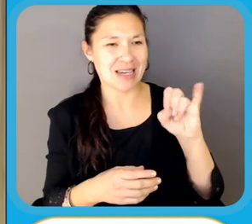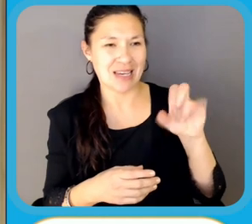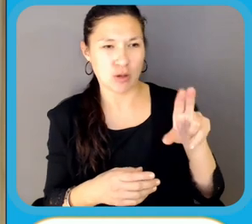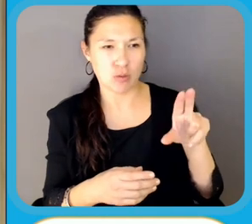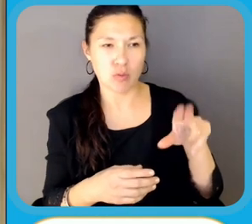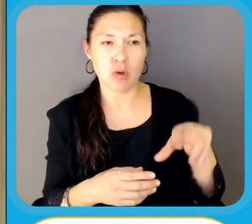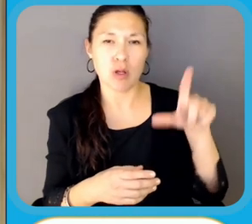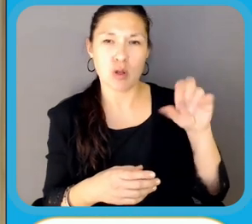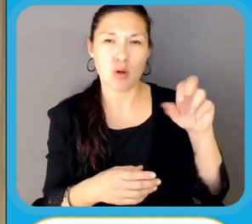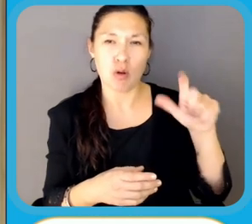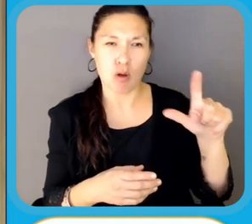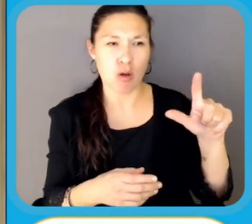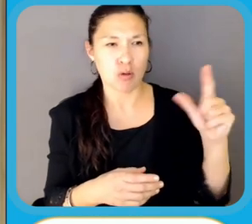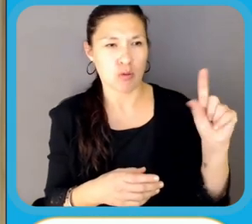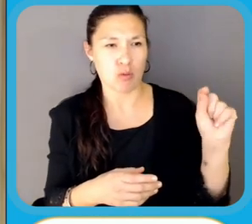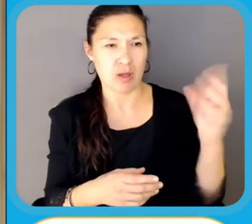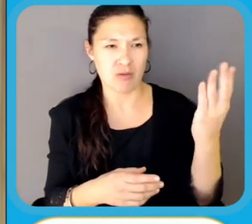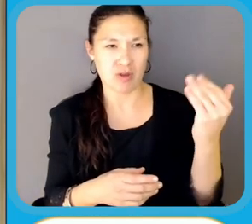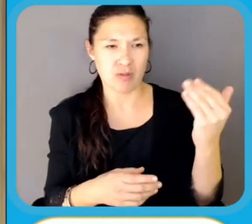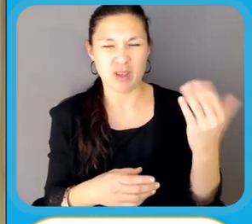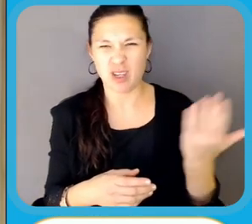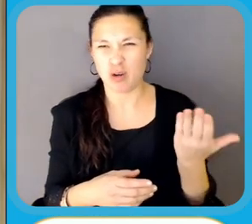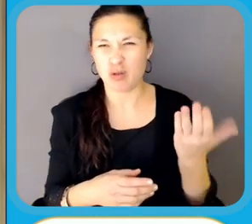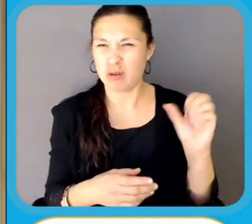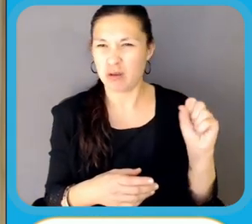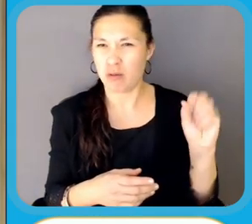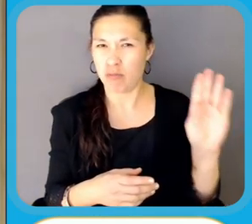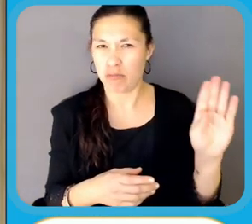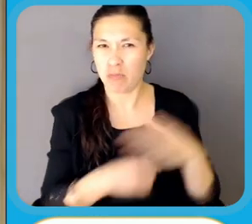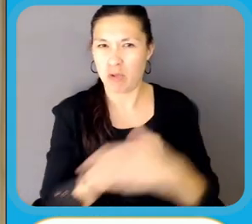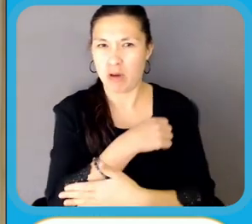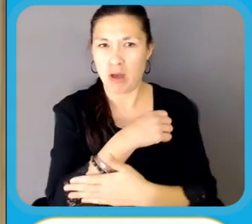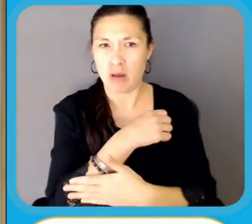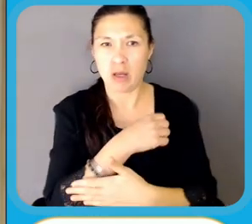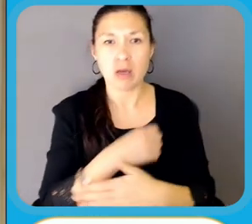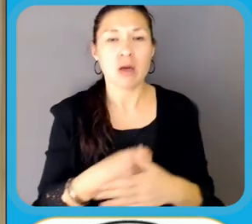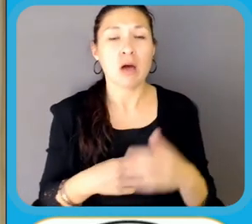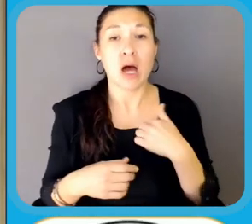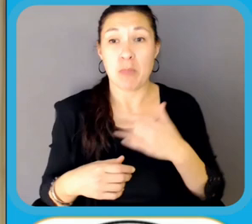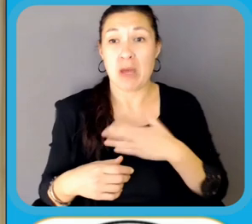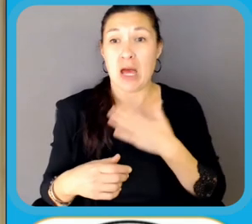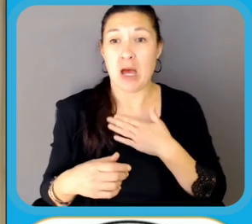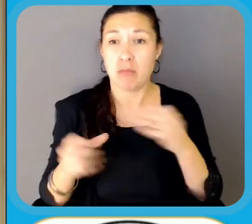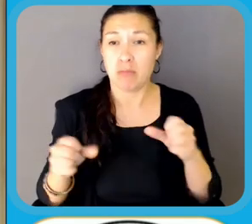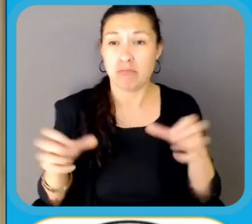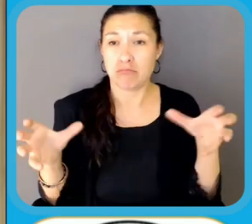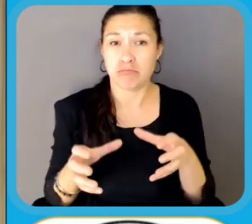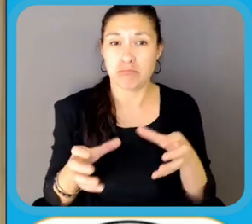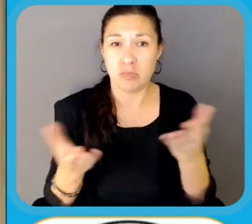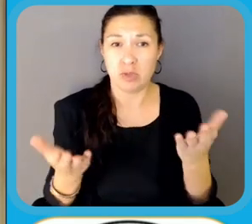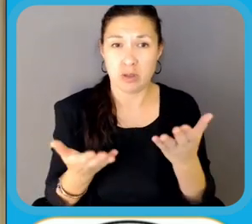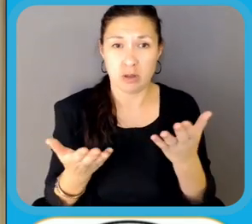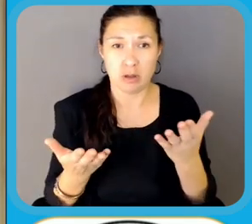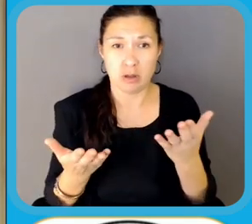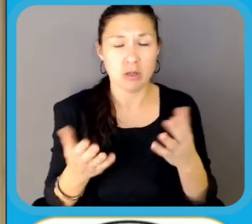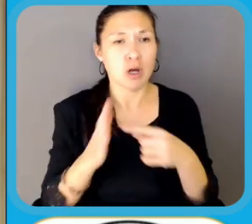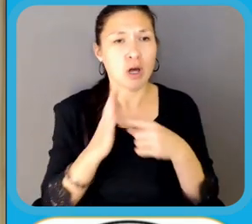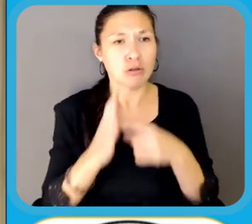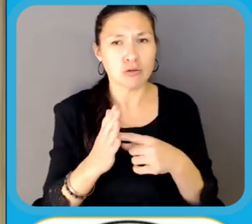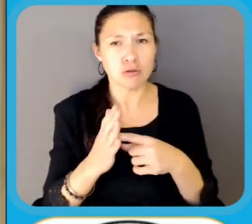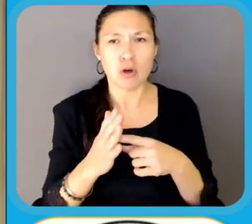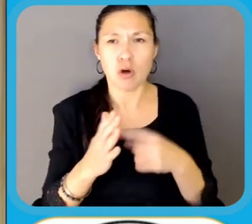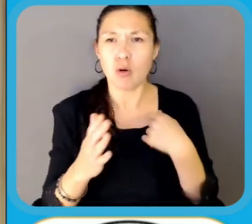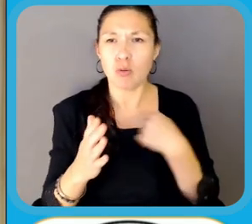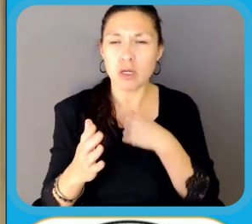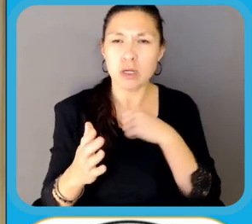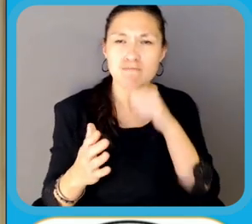many challenges this past year, but it is so good to come together in this convention and continue to show resilience in building our grassroots